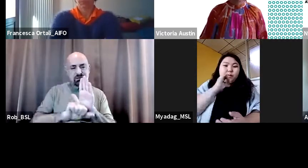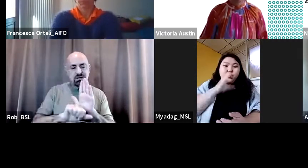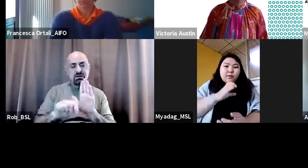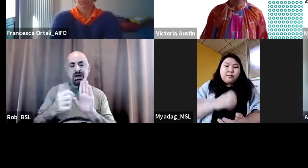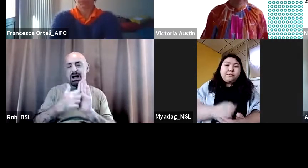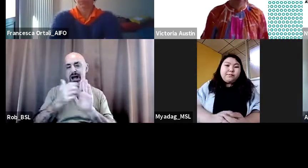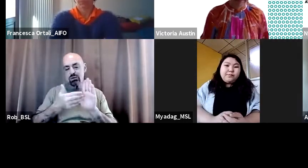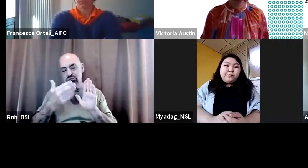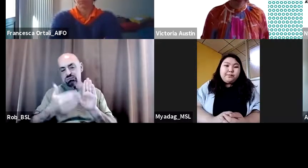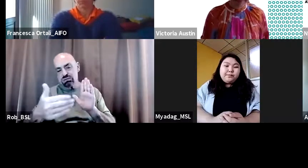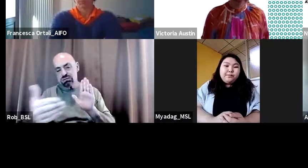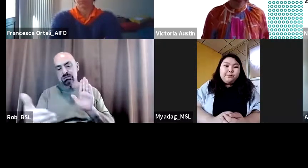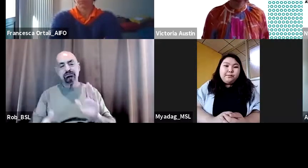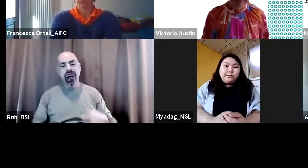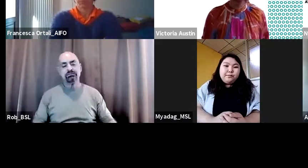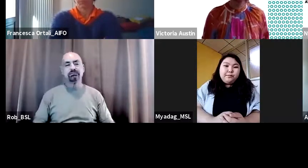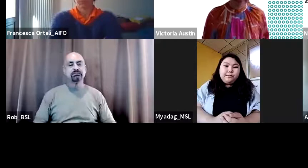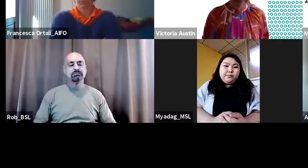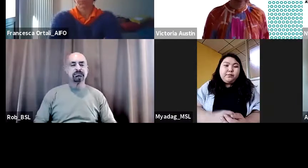thing further.